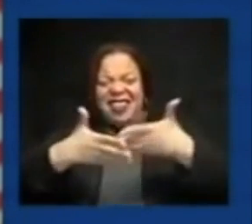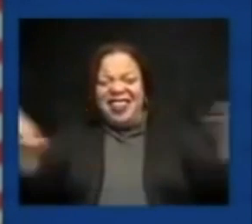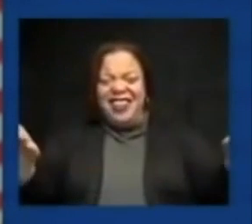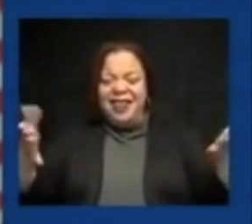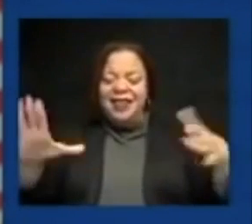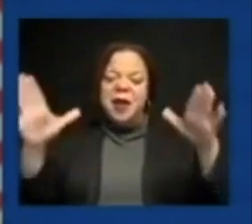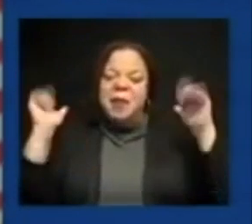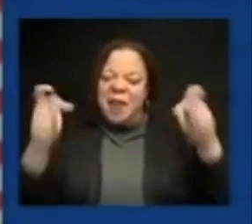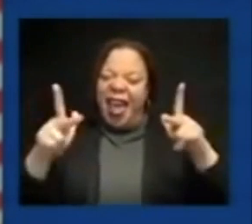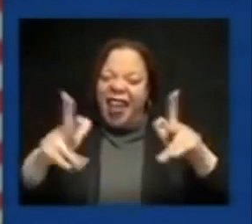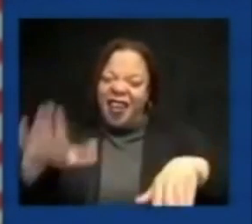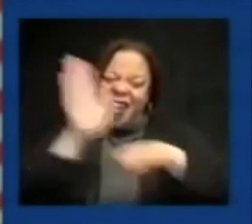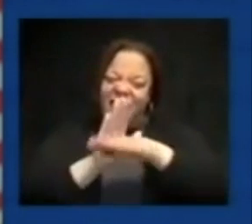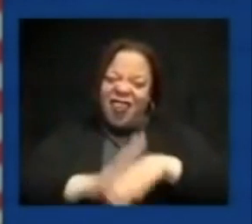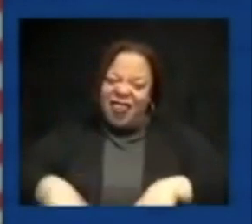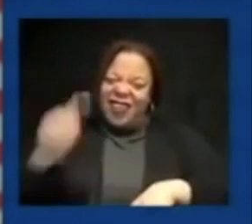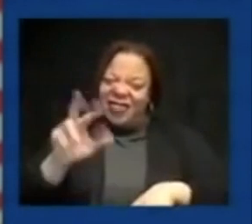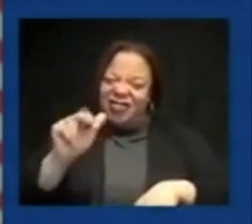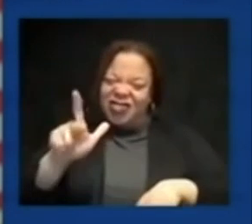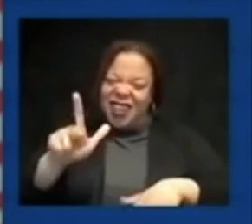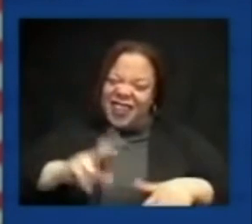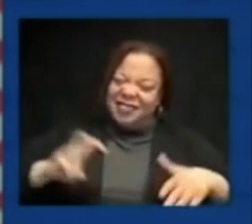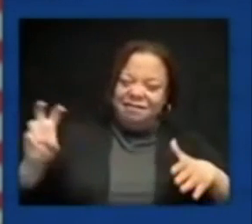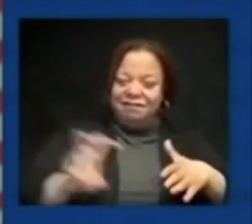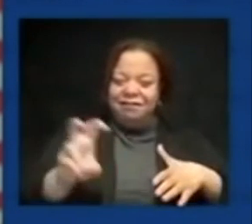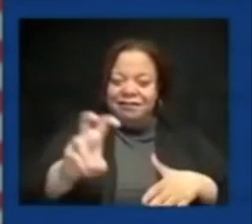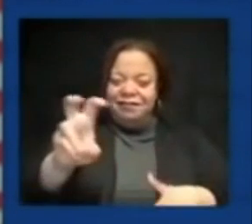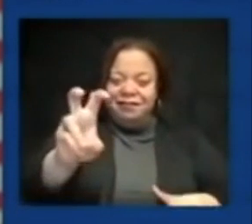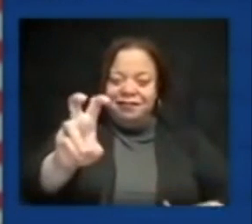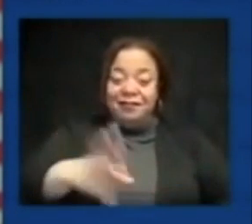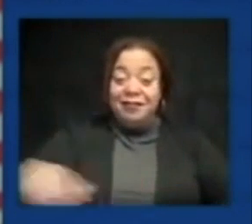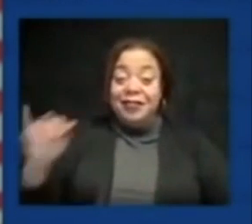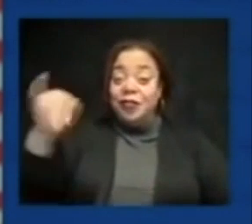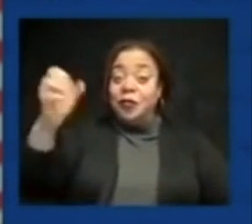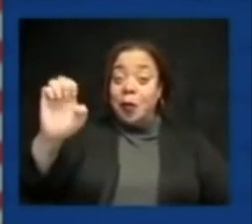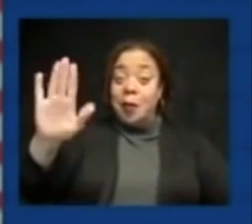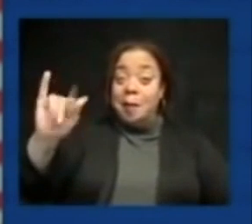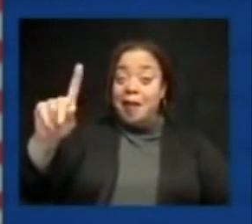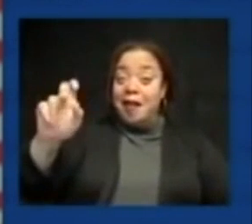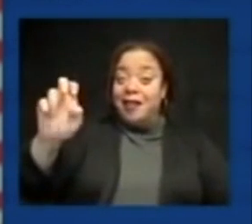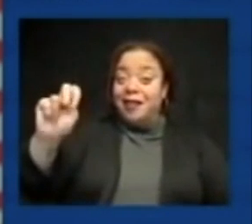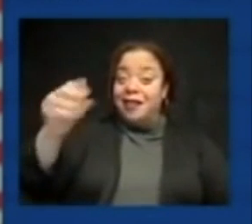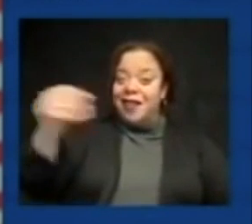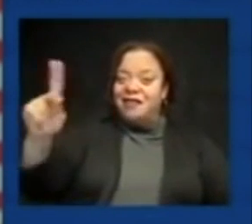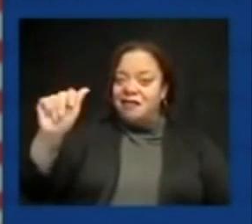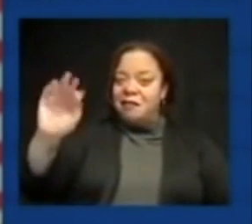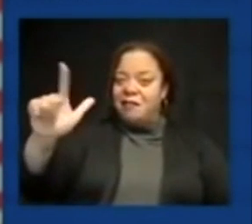track because of Joe Biden and Kamala Harris. 100 days of greatness.